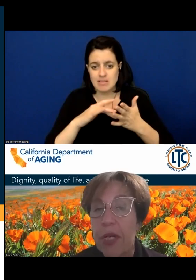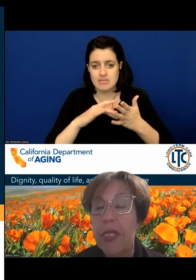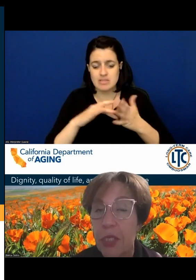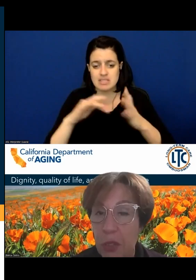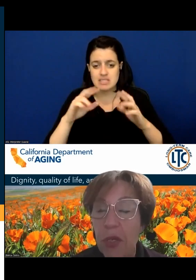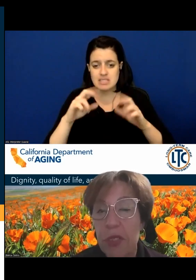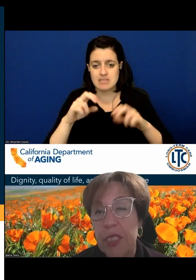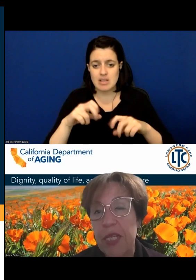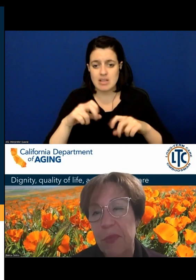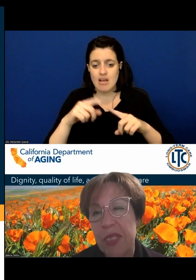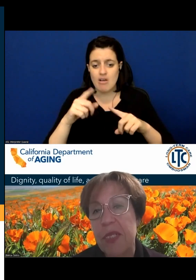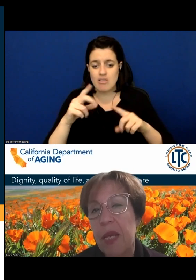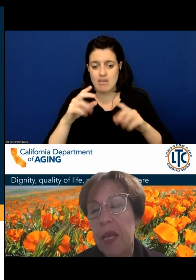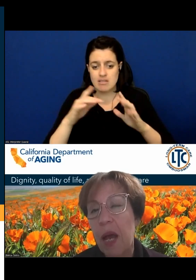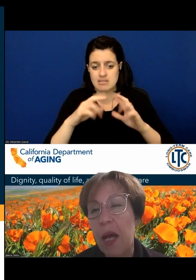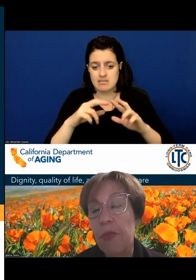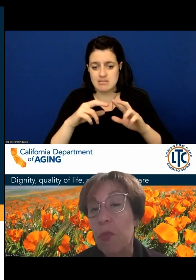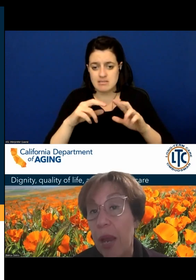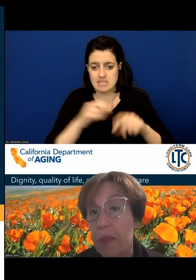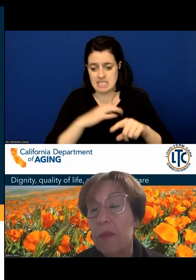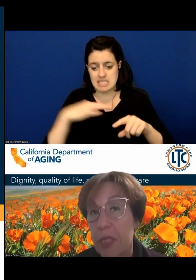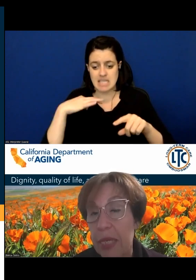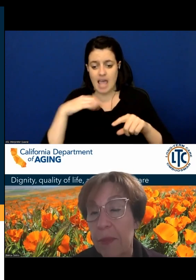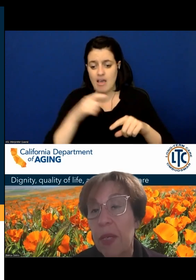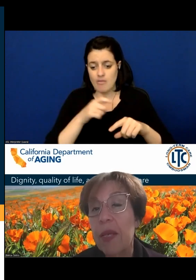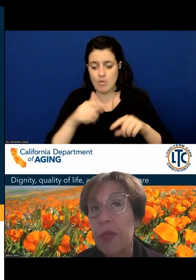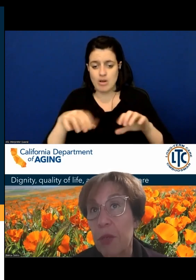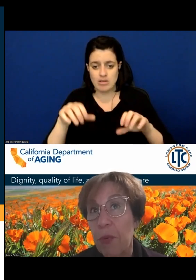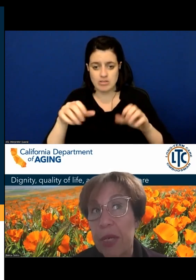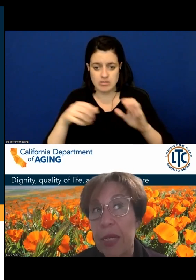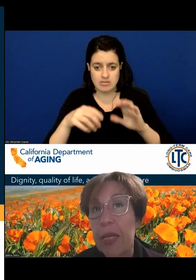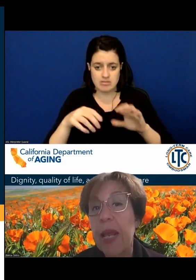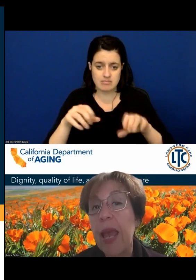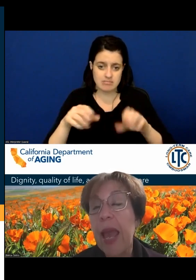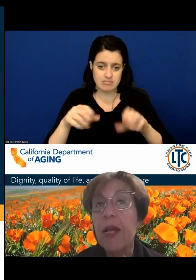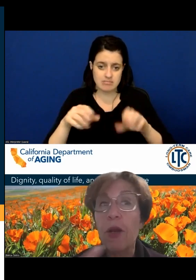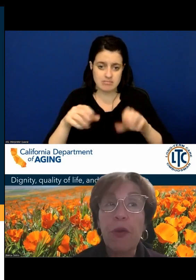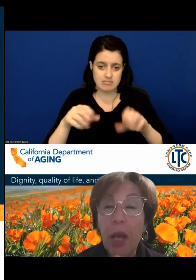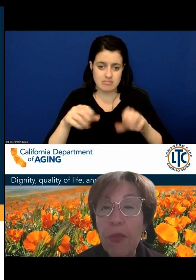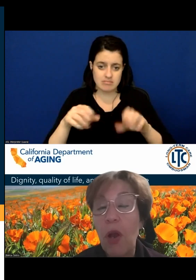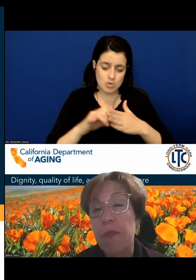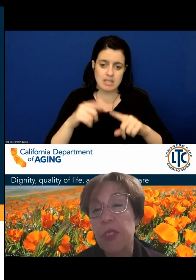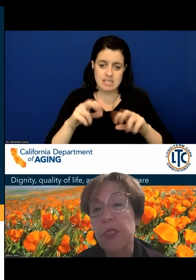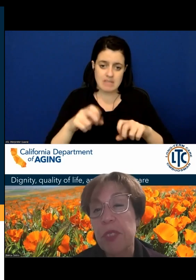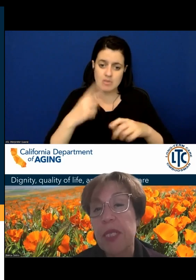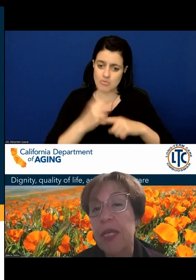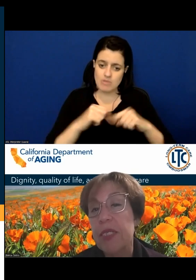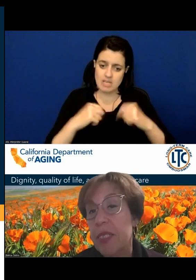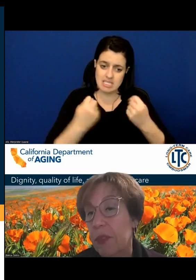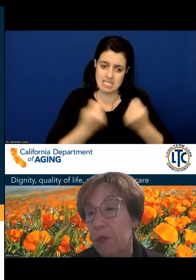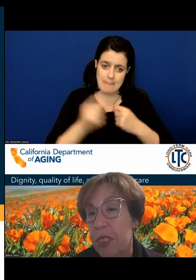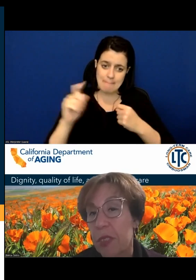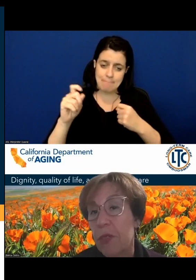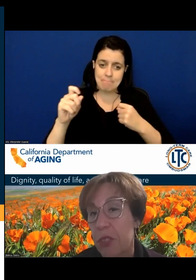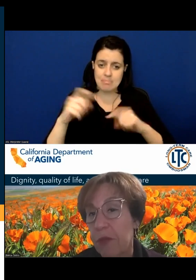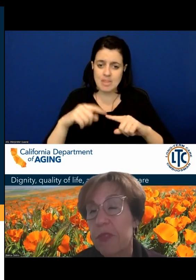staff that are needed to do those assessments the right team that you're bringing in, and are there other options besides a